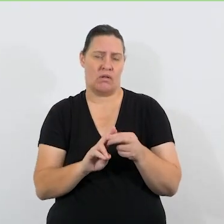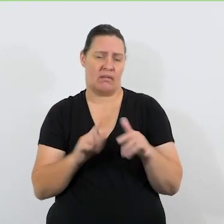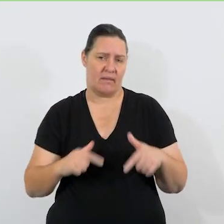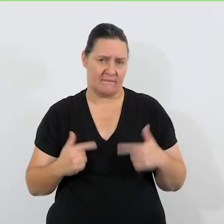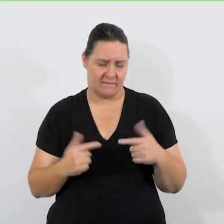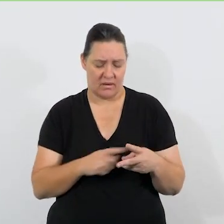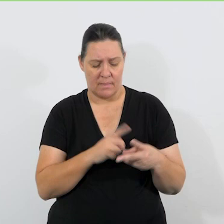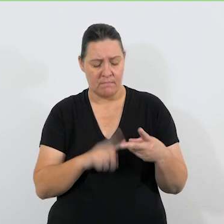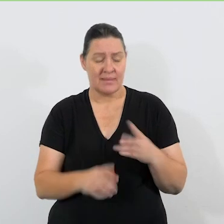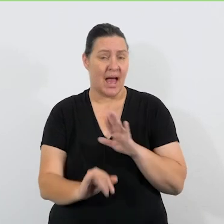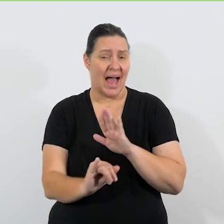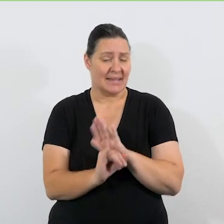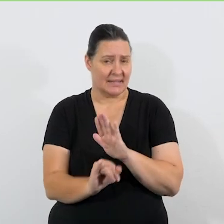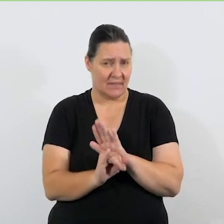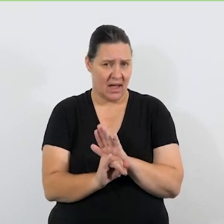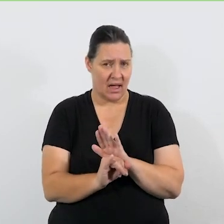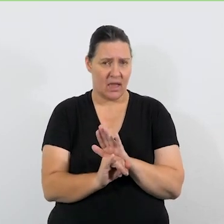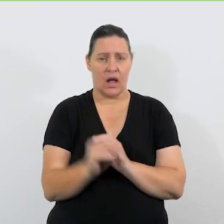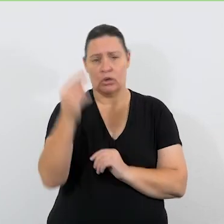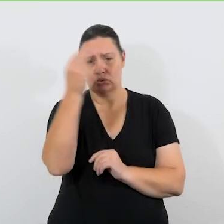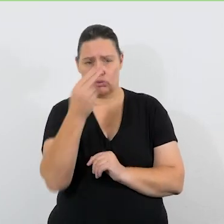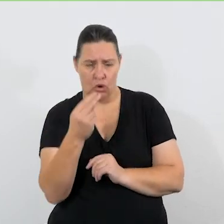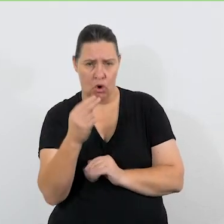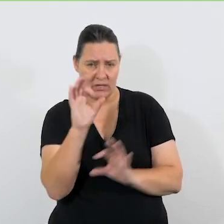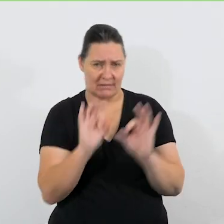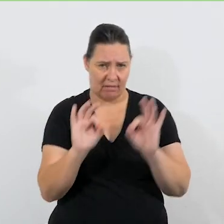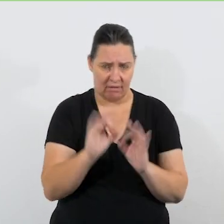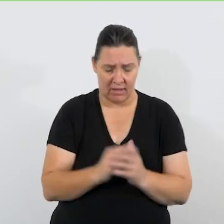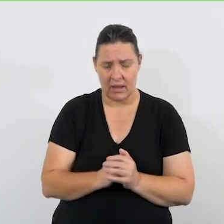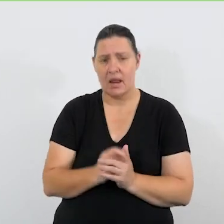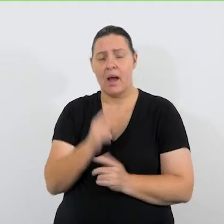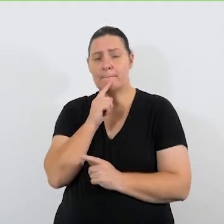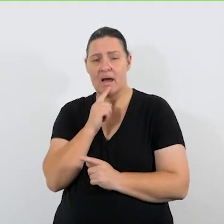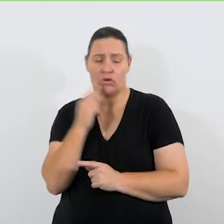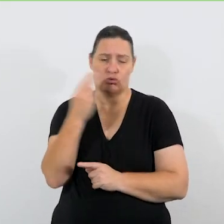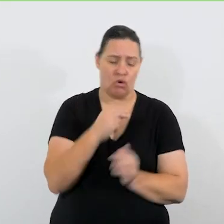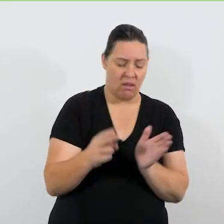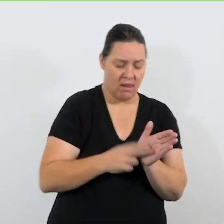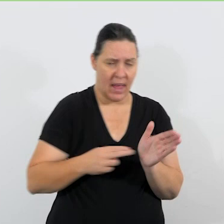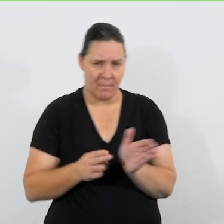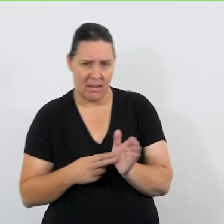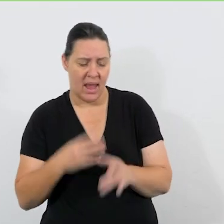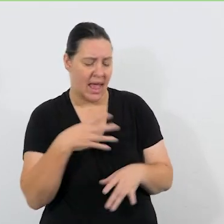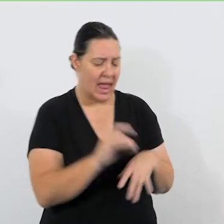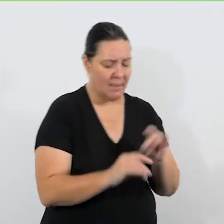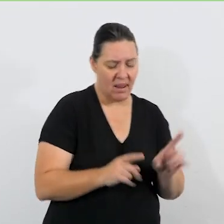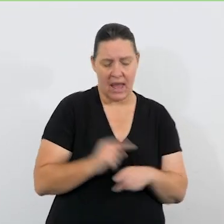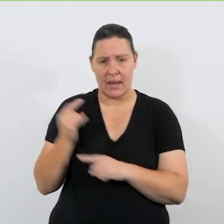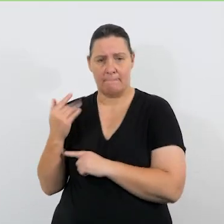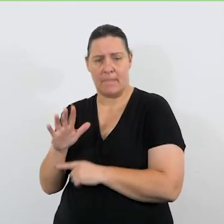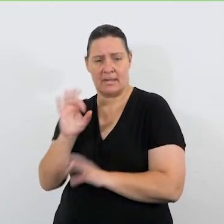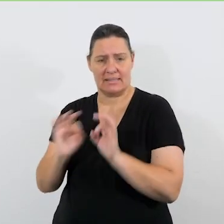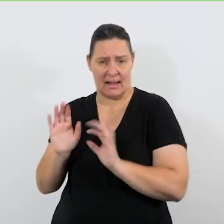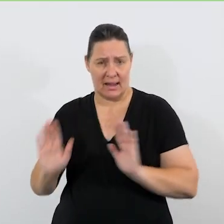life. You should know how to identify and draw a cell, how to draw and label both the animal and the